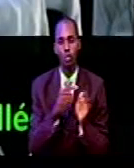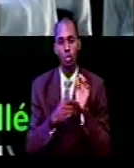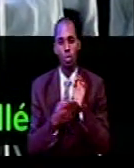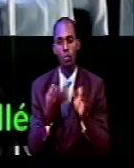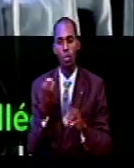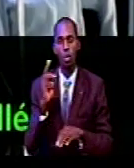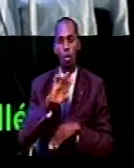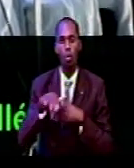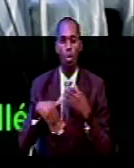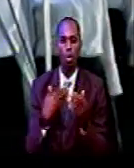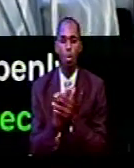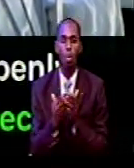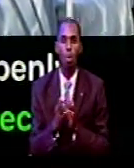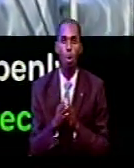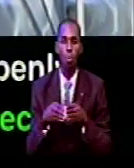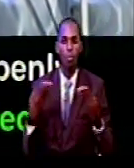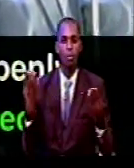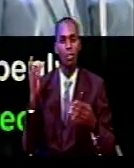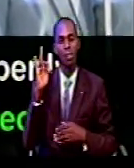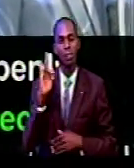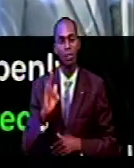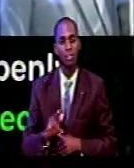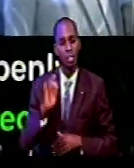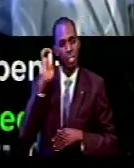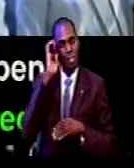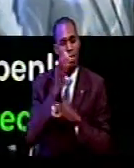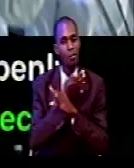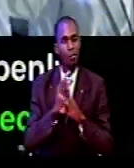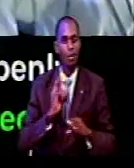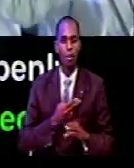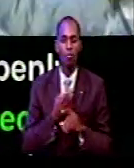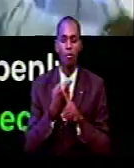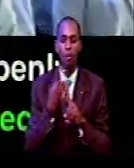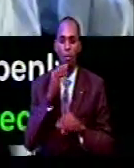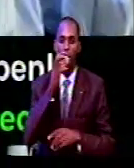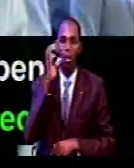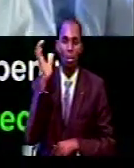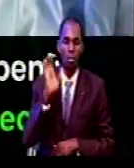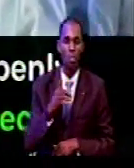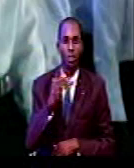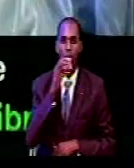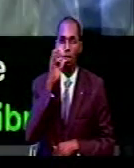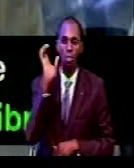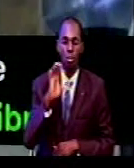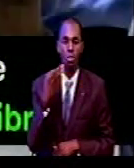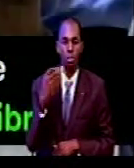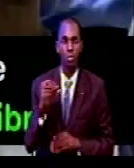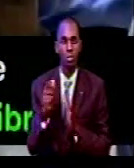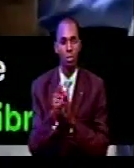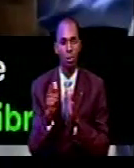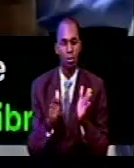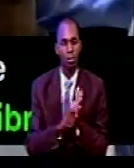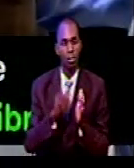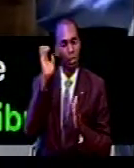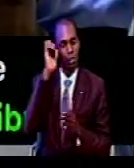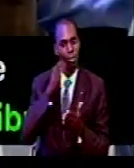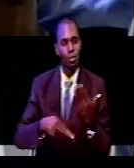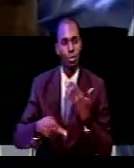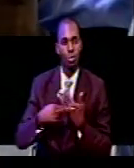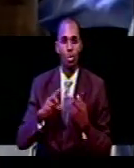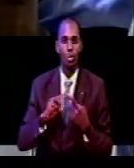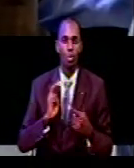the powers he spoiled, he made a show of them all openly. He freed us from